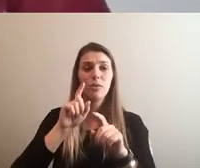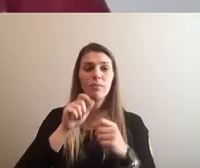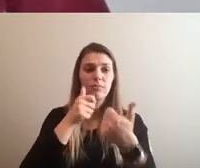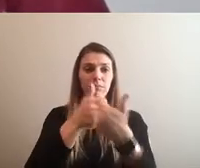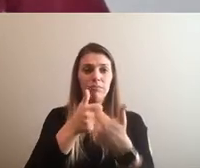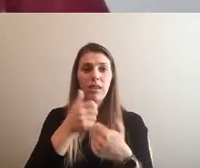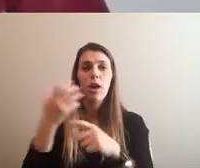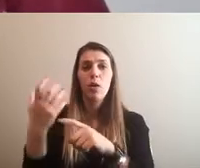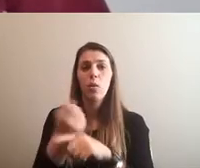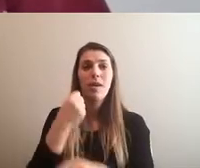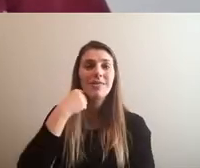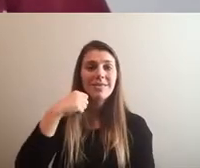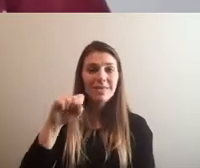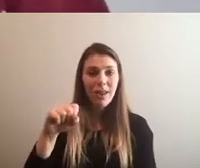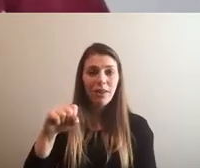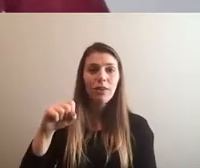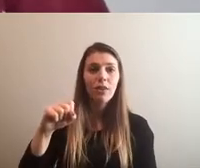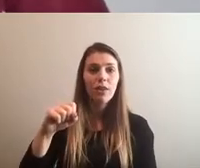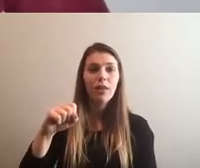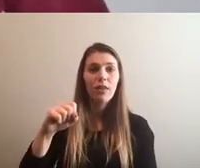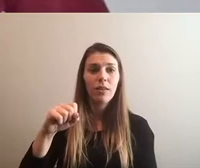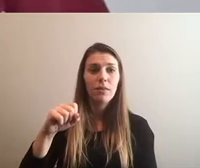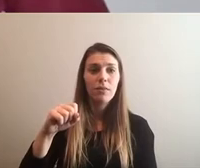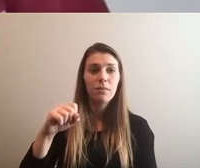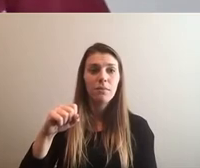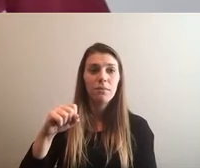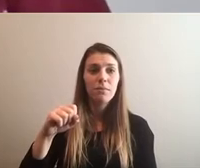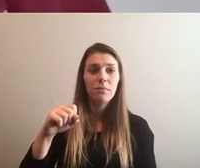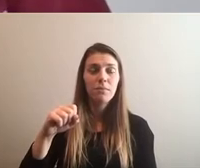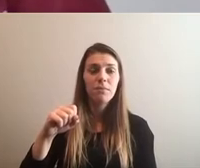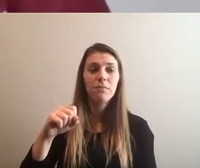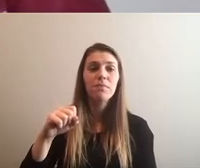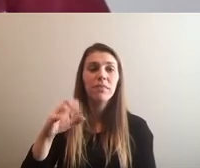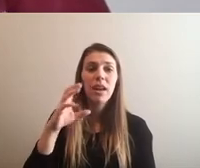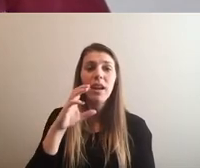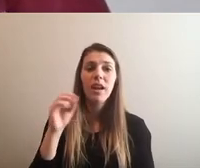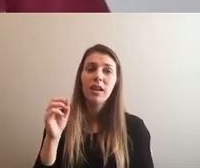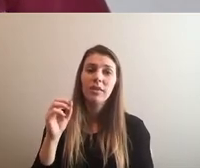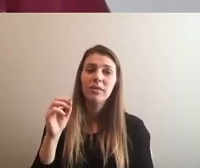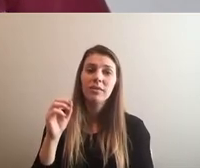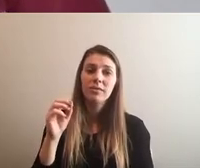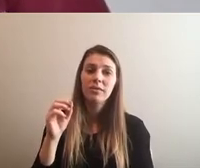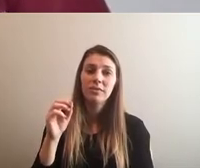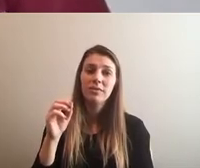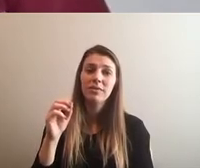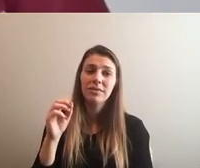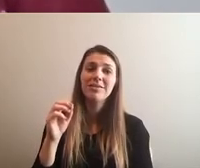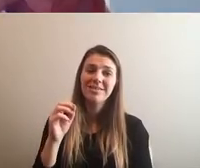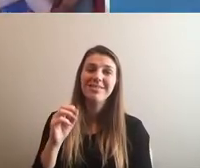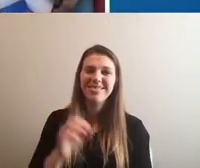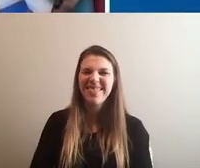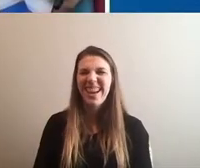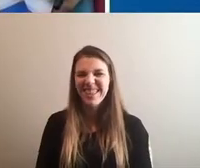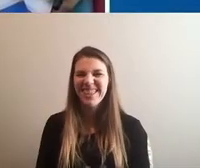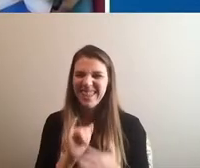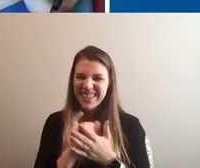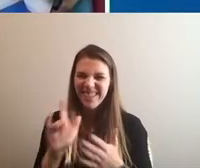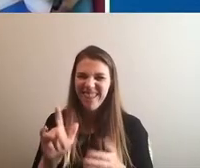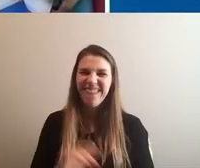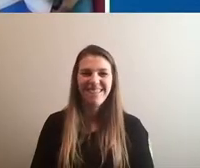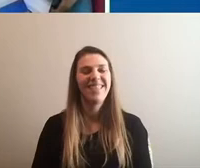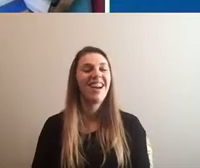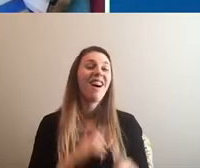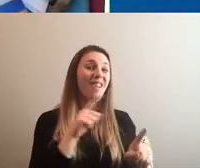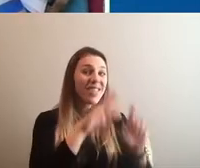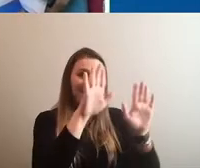won silver medal for my okay. And this is how it is. That's wonderful.